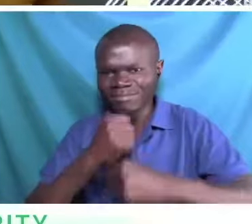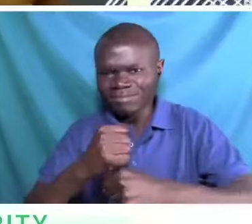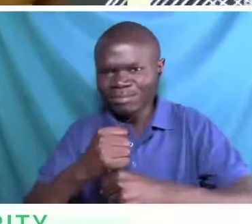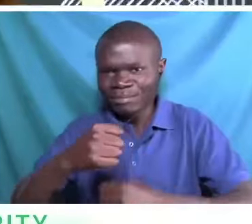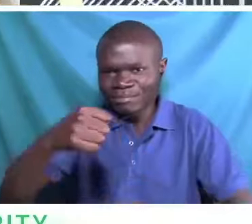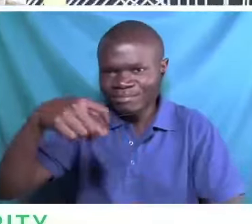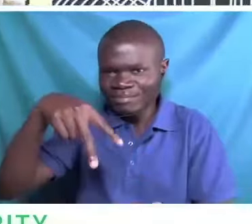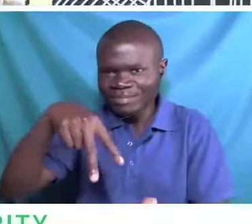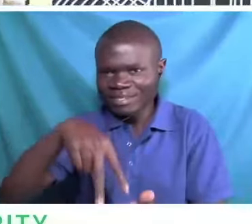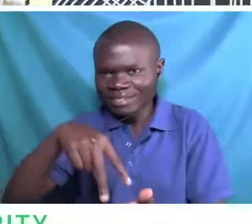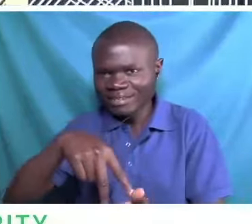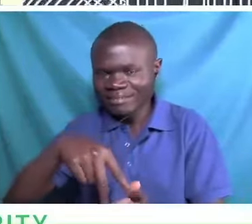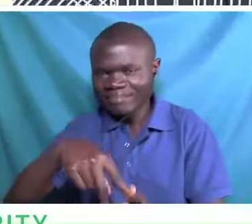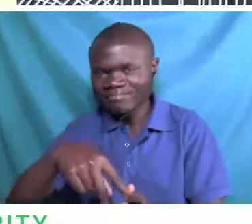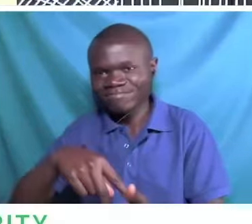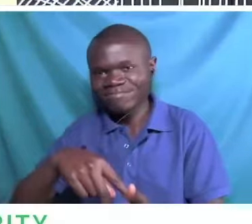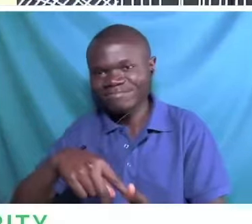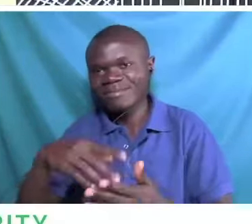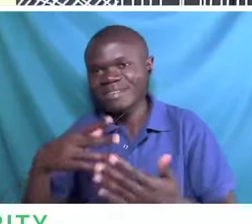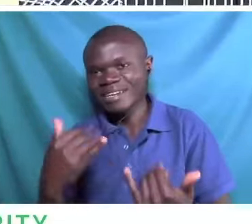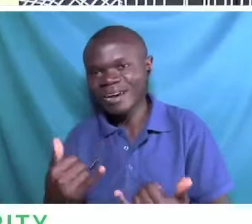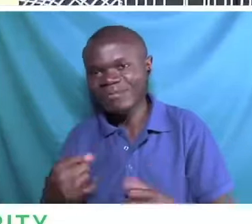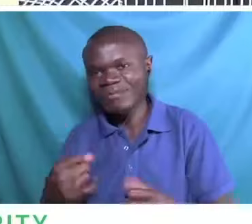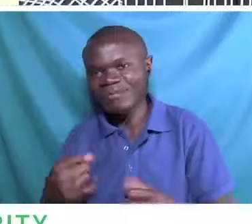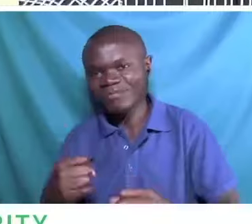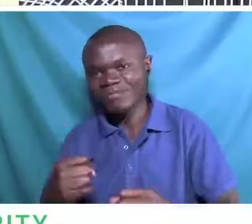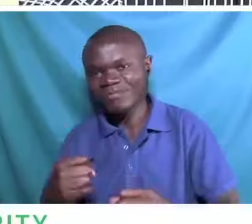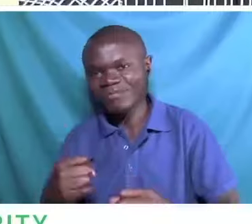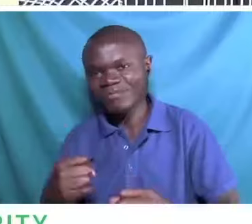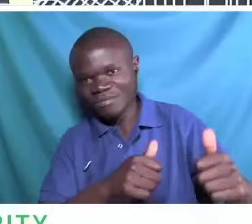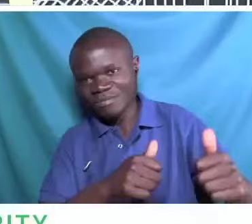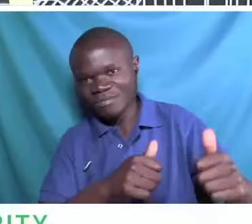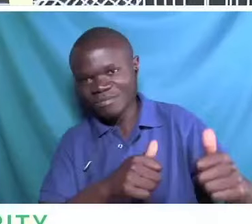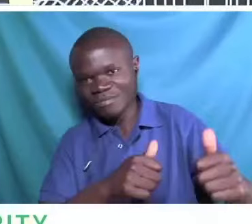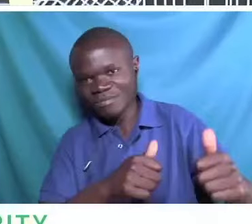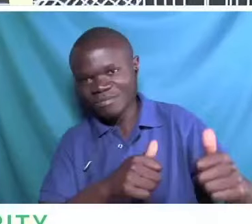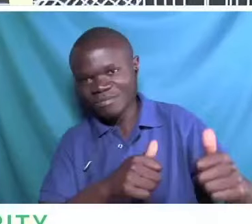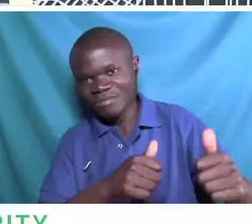just salivating for it. They want to use it.